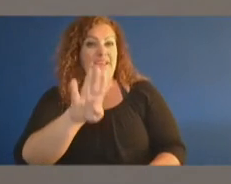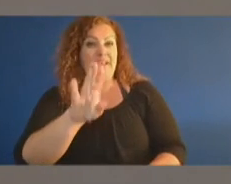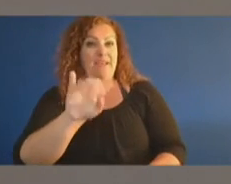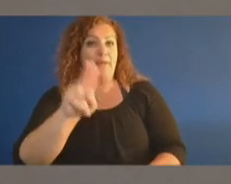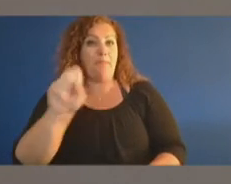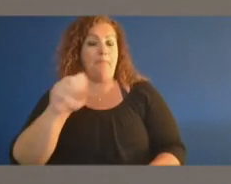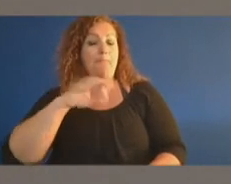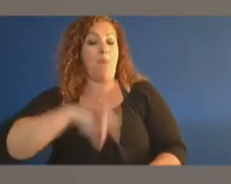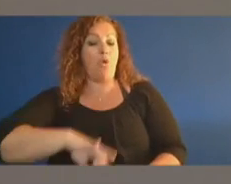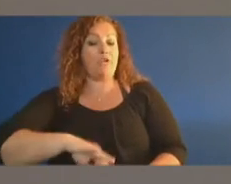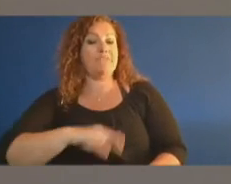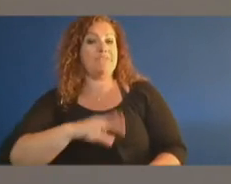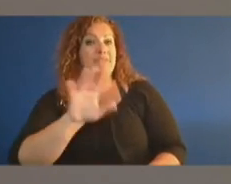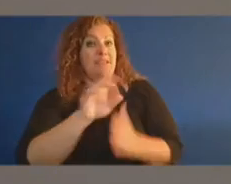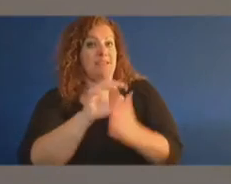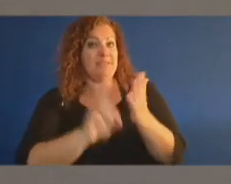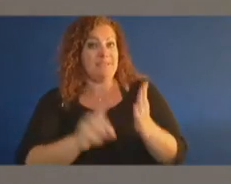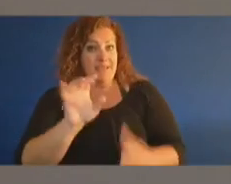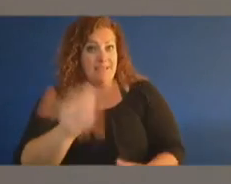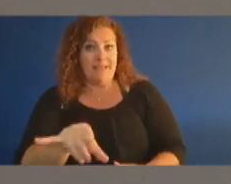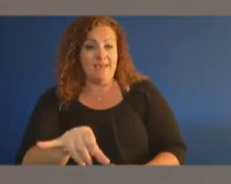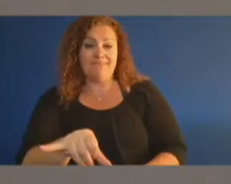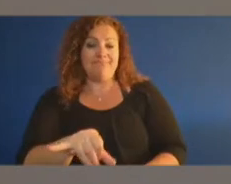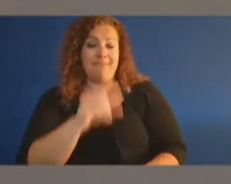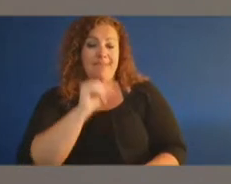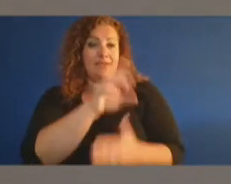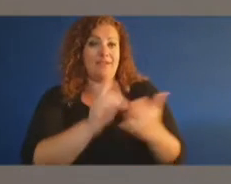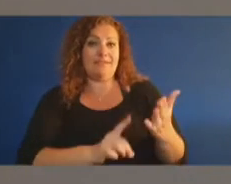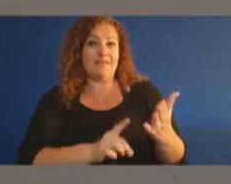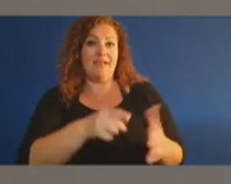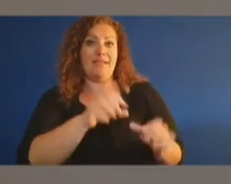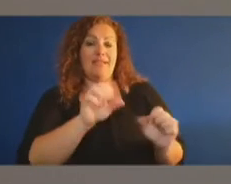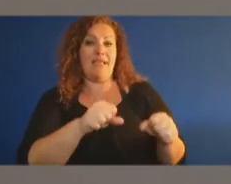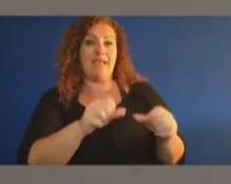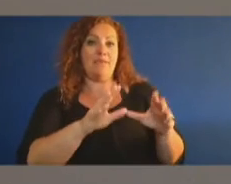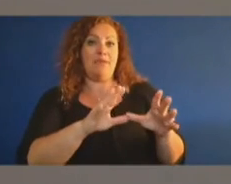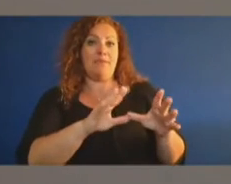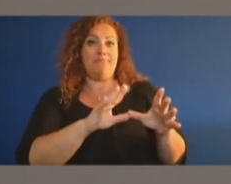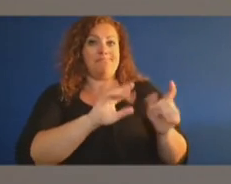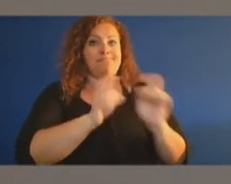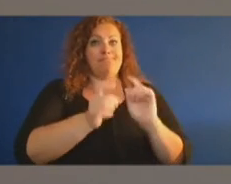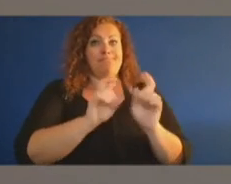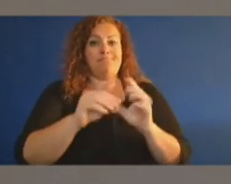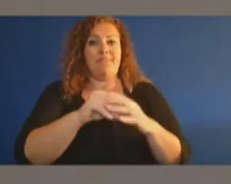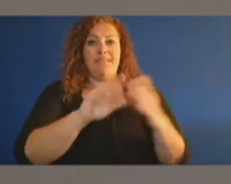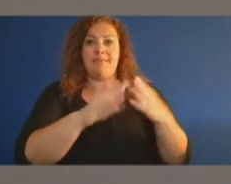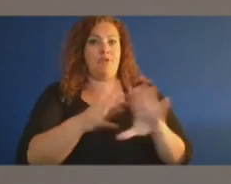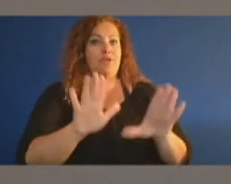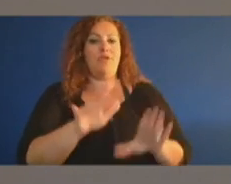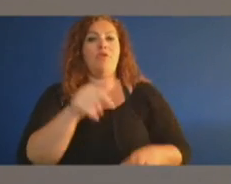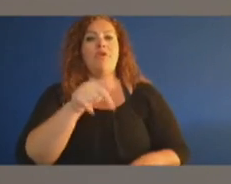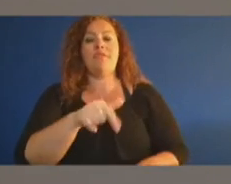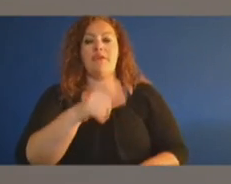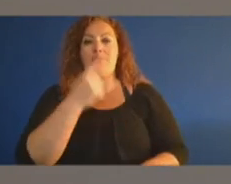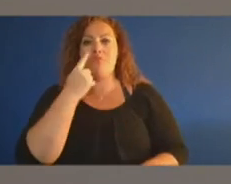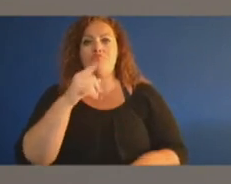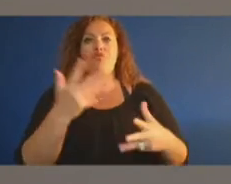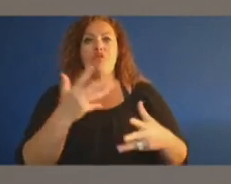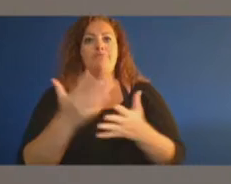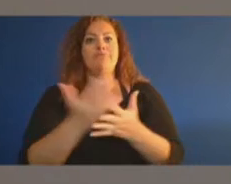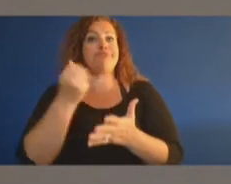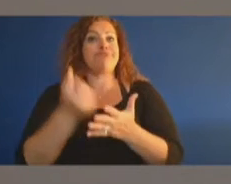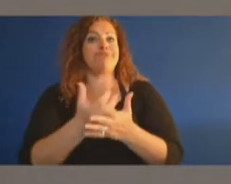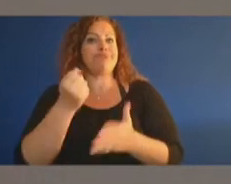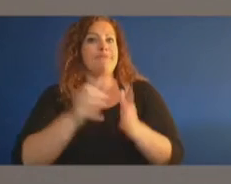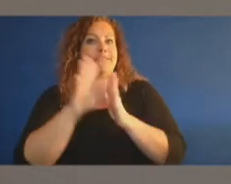they're designed this way they are not designed to be nimble in a community they're designed very much to be uh exploited by developers